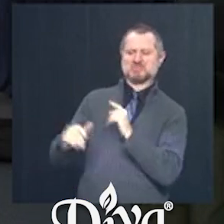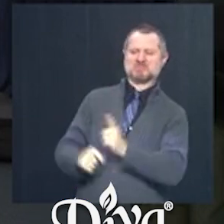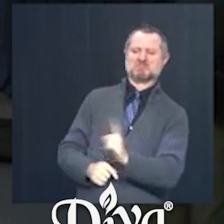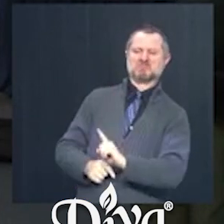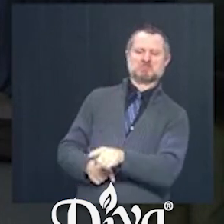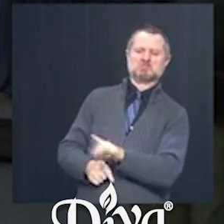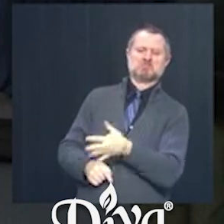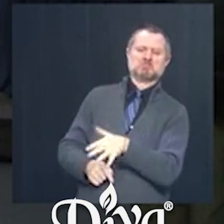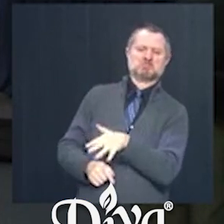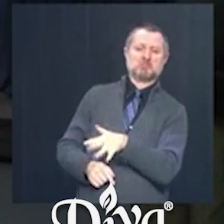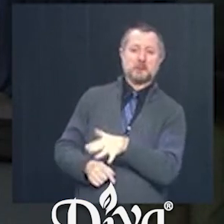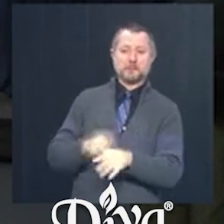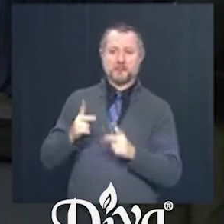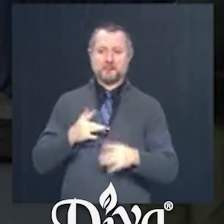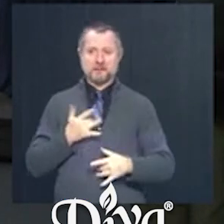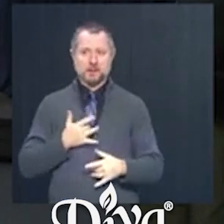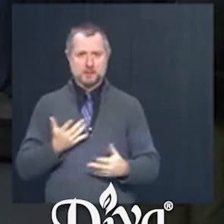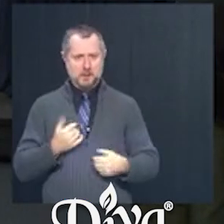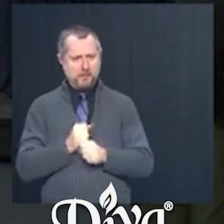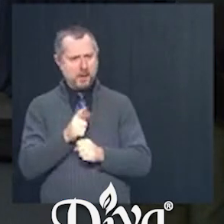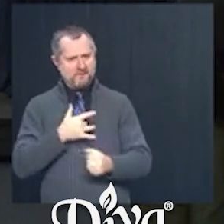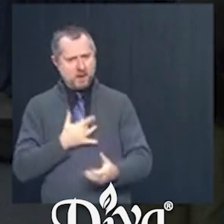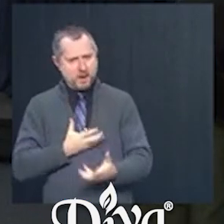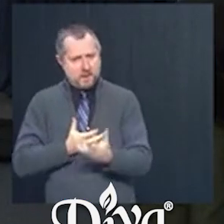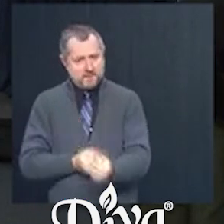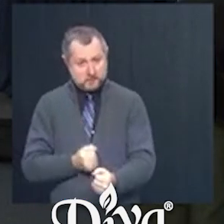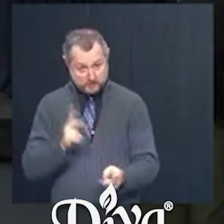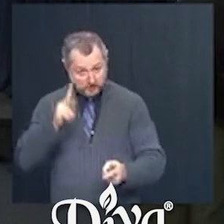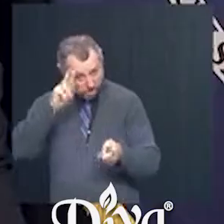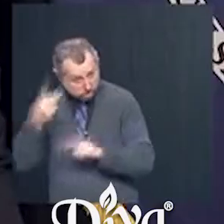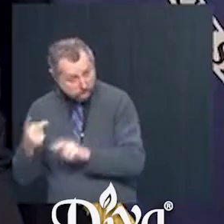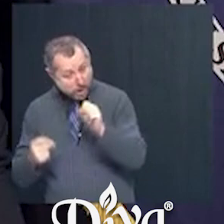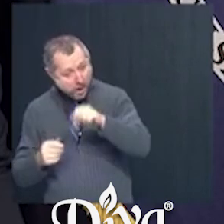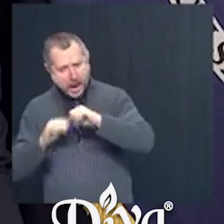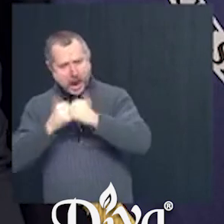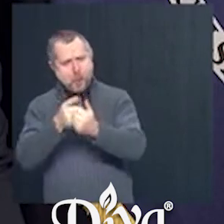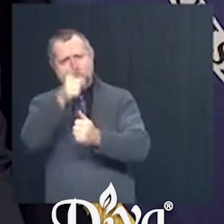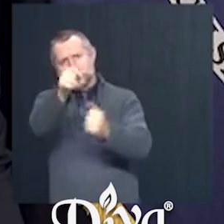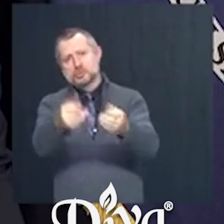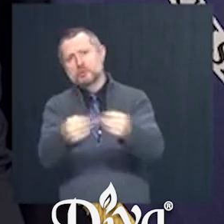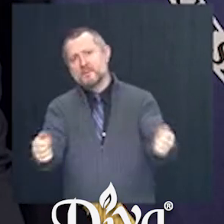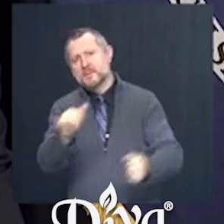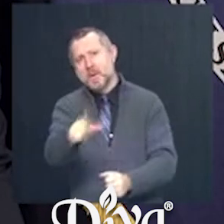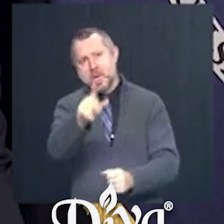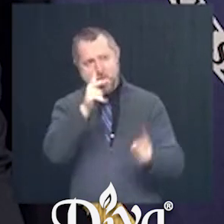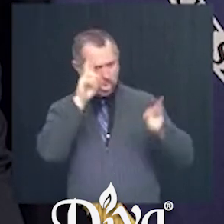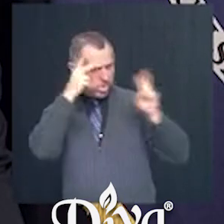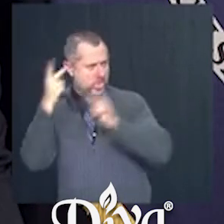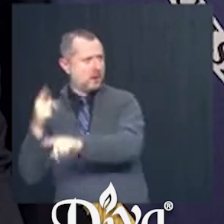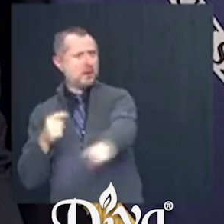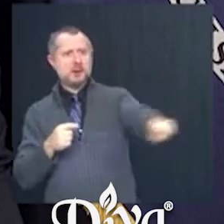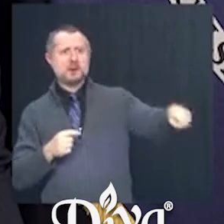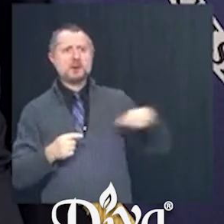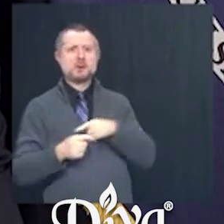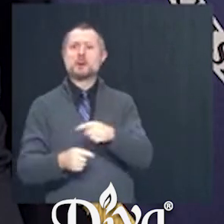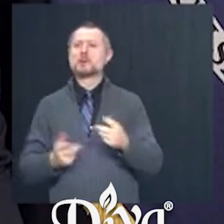people, some of these things may be inaccurate, but how do you address these misconceptions? New